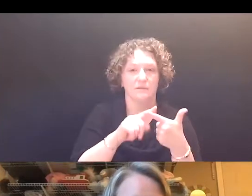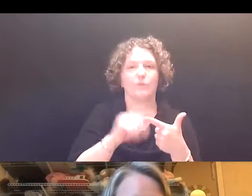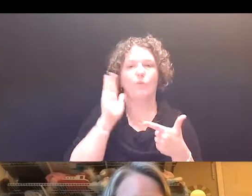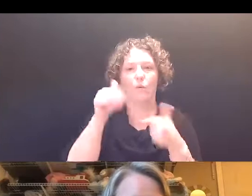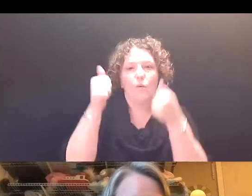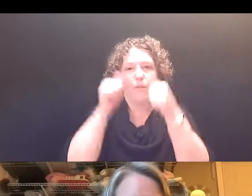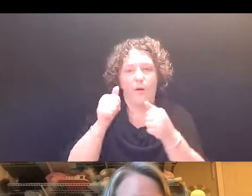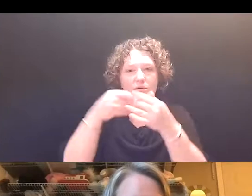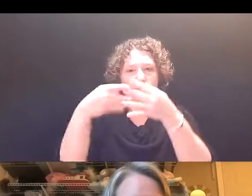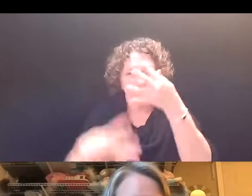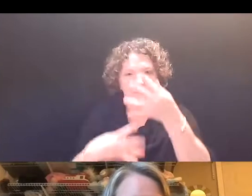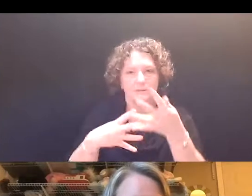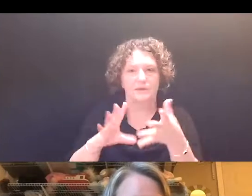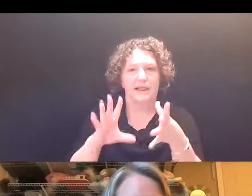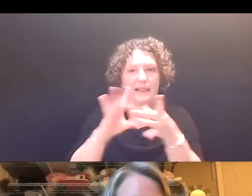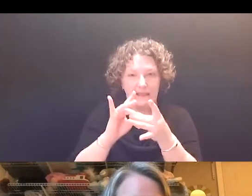this meeting.